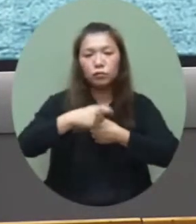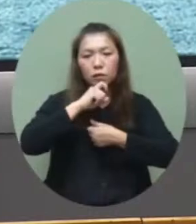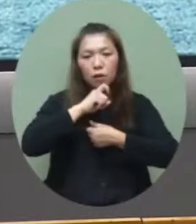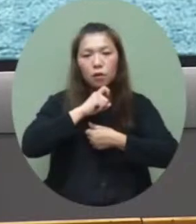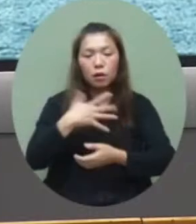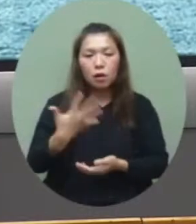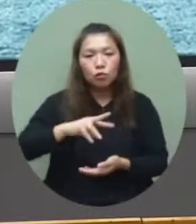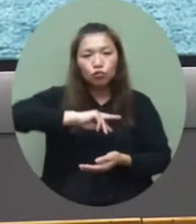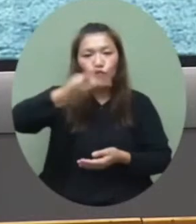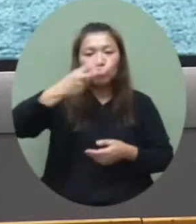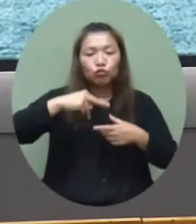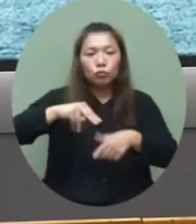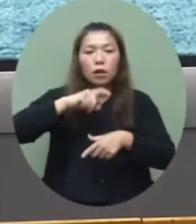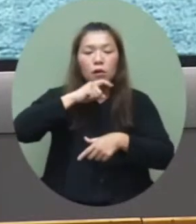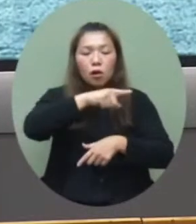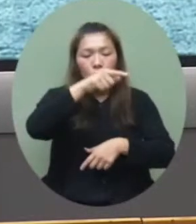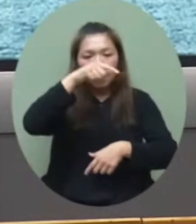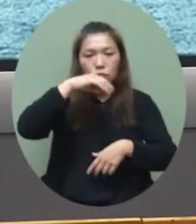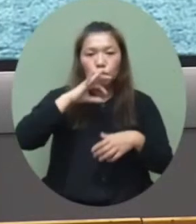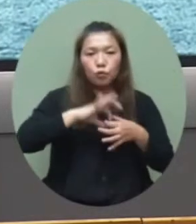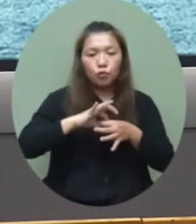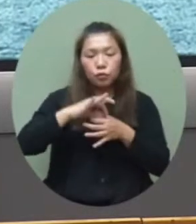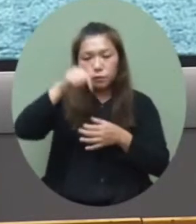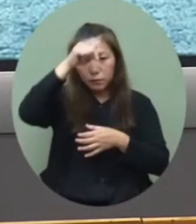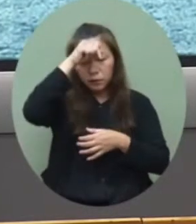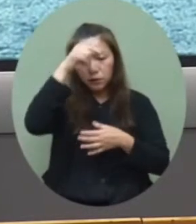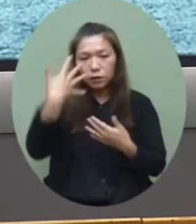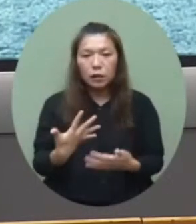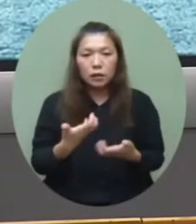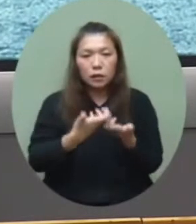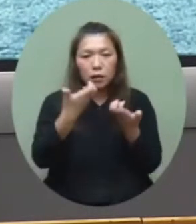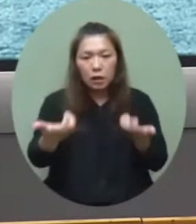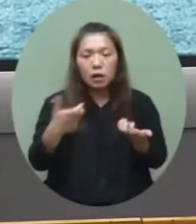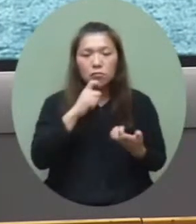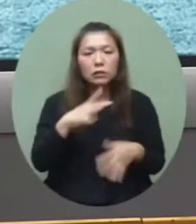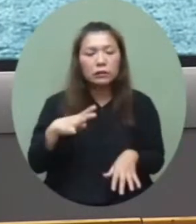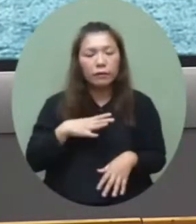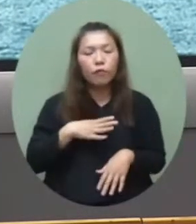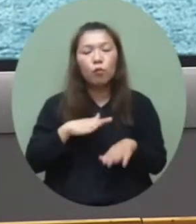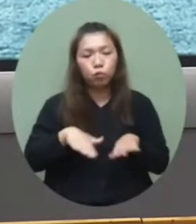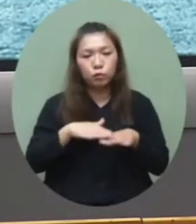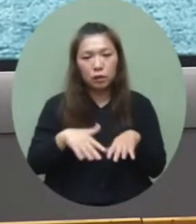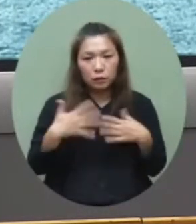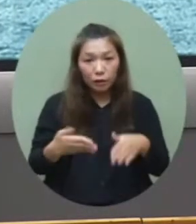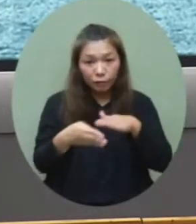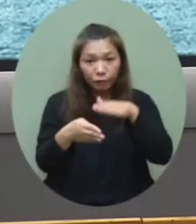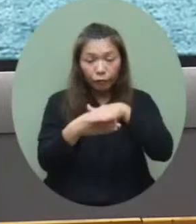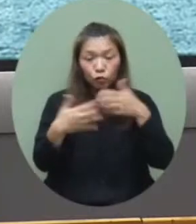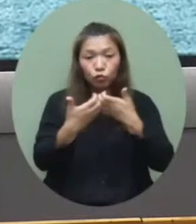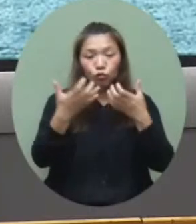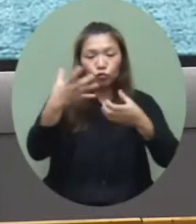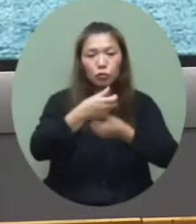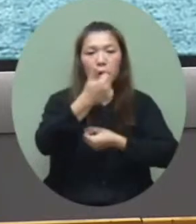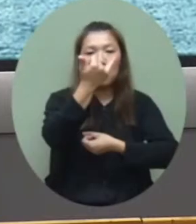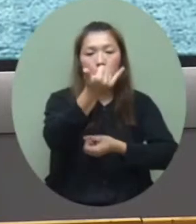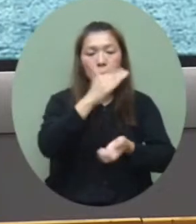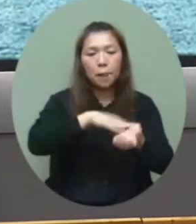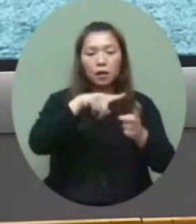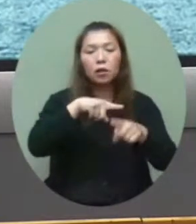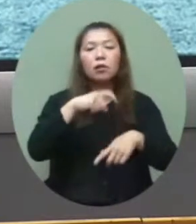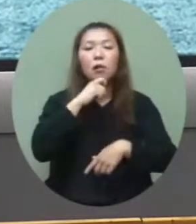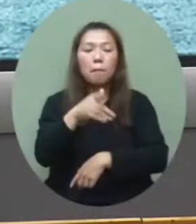rehabilitative ward of Kowloon Hospital, 3 more patients have been referred to the United Christian Hospital for isolation treatment. They are now in stable